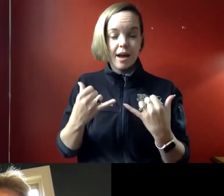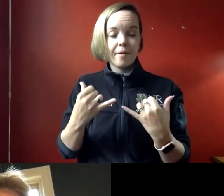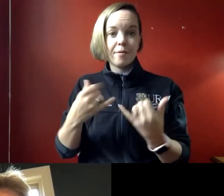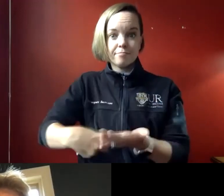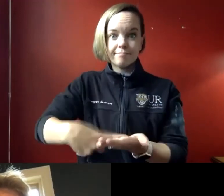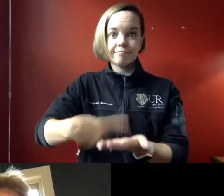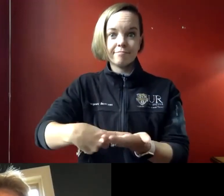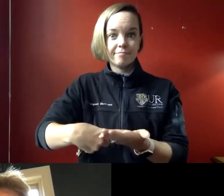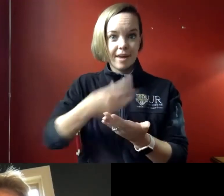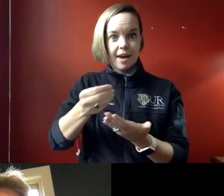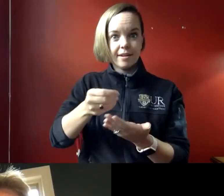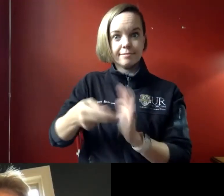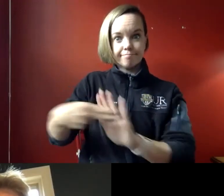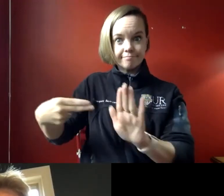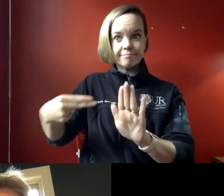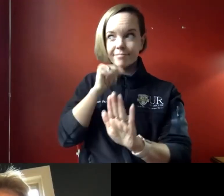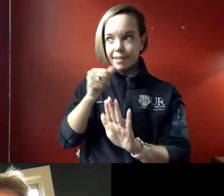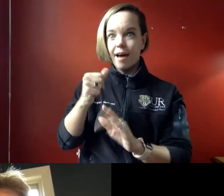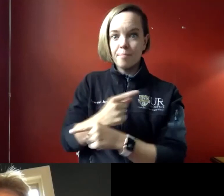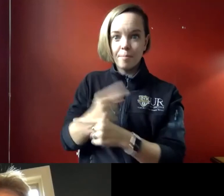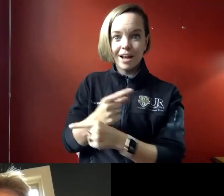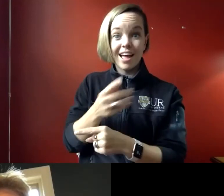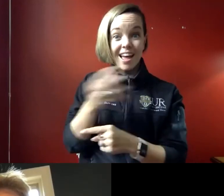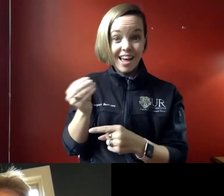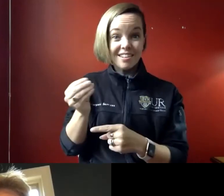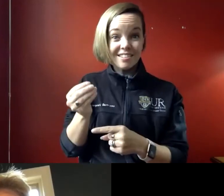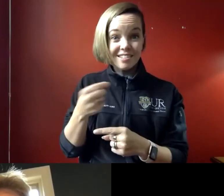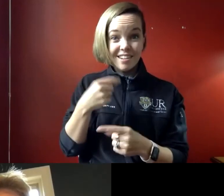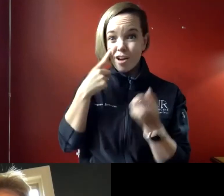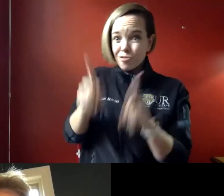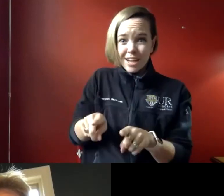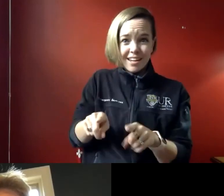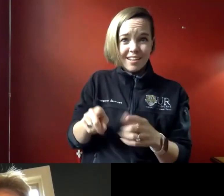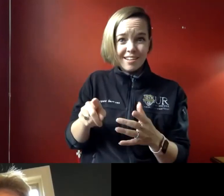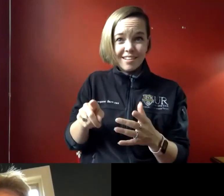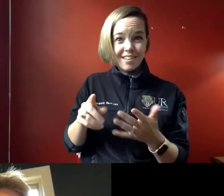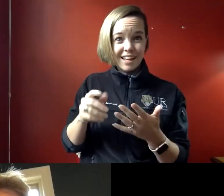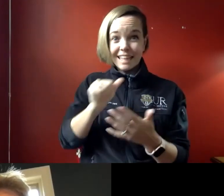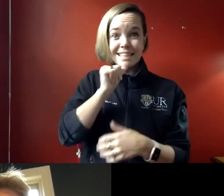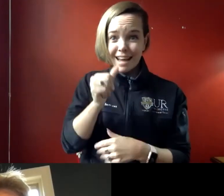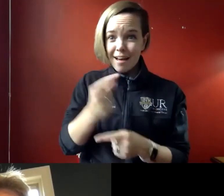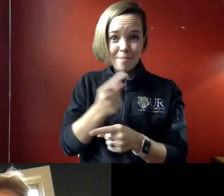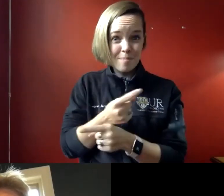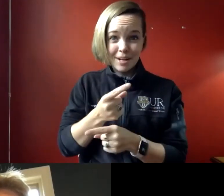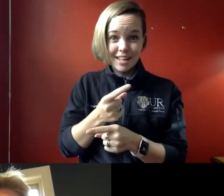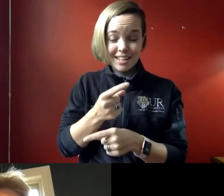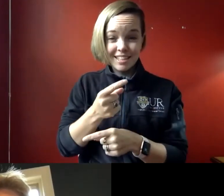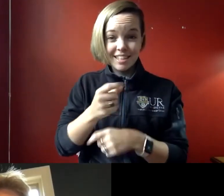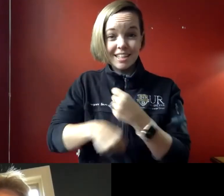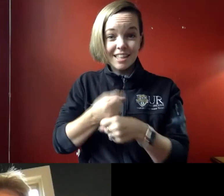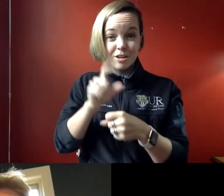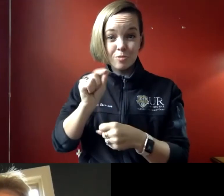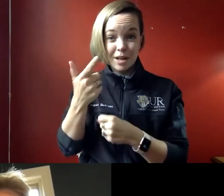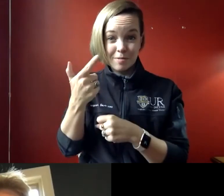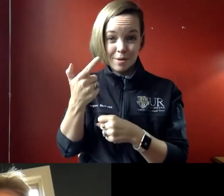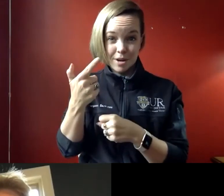as being inappropriate. And it's absolutely inappropriate looking at it in 2021. But whether it